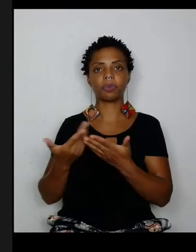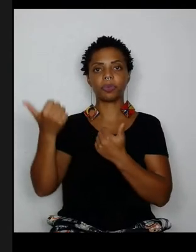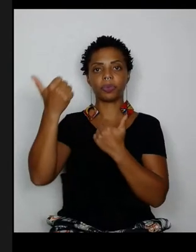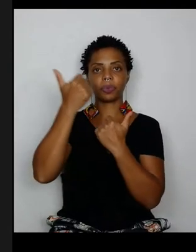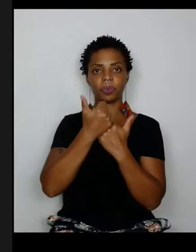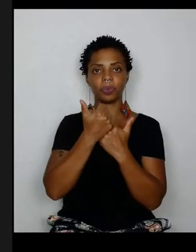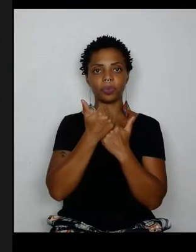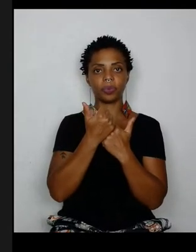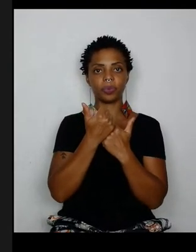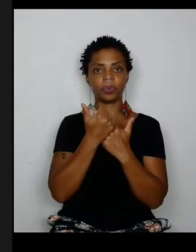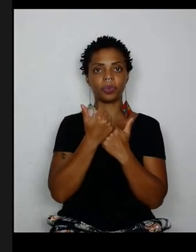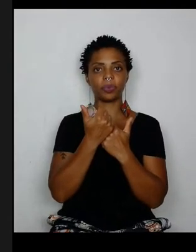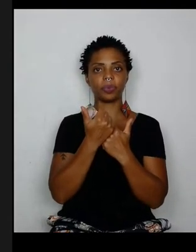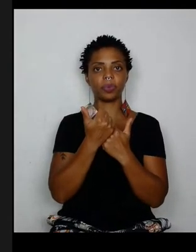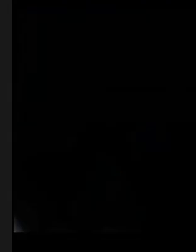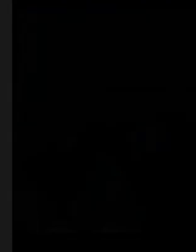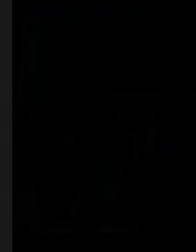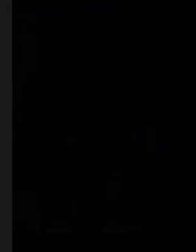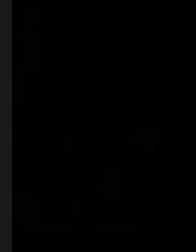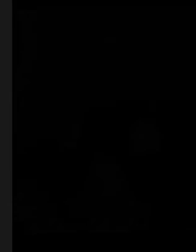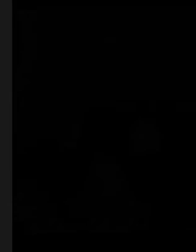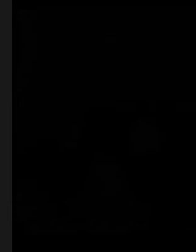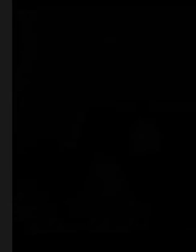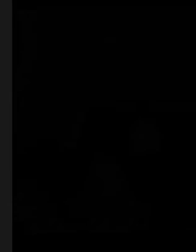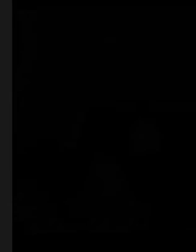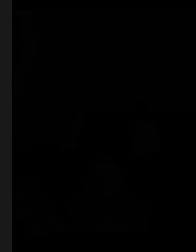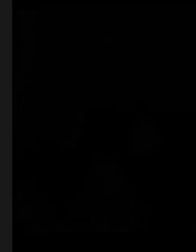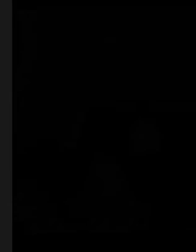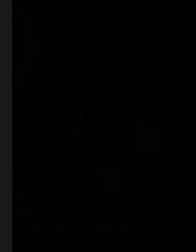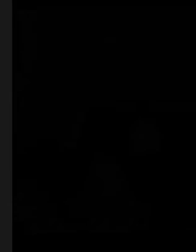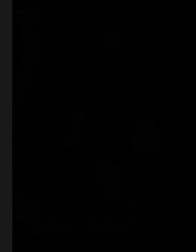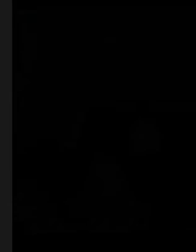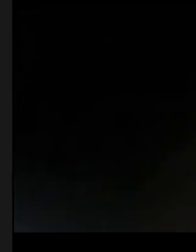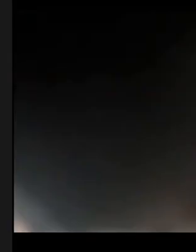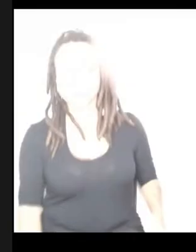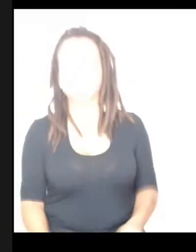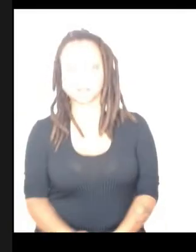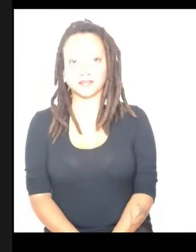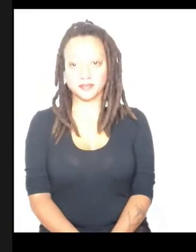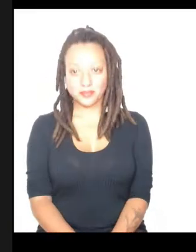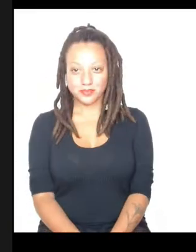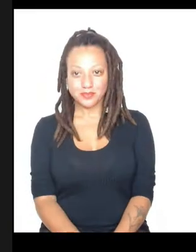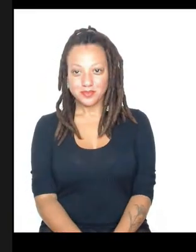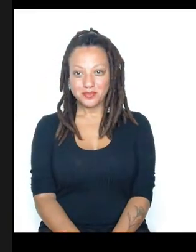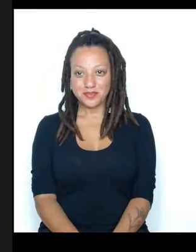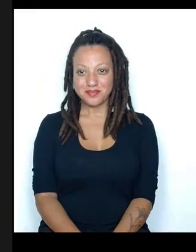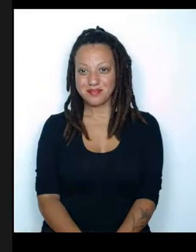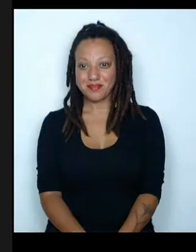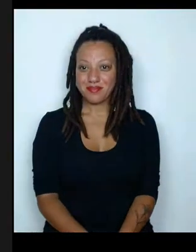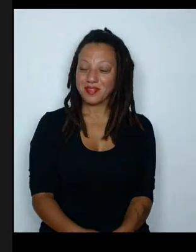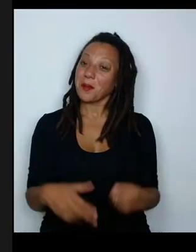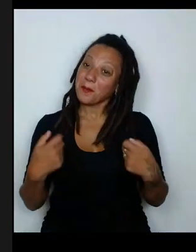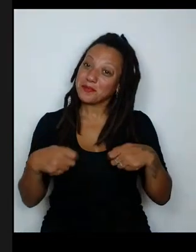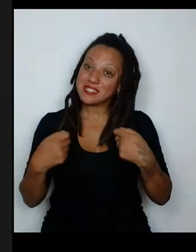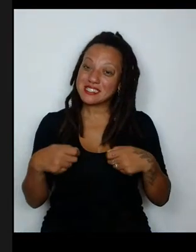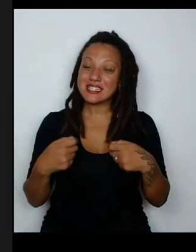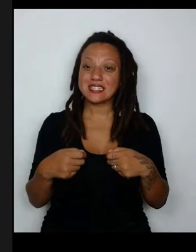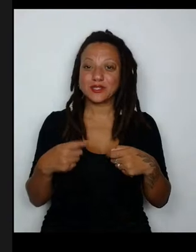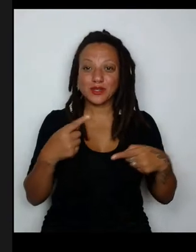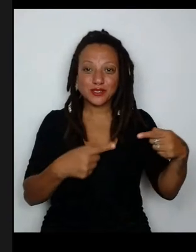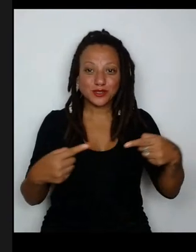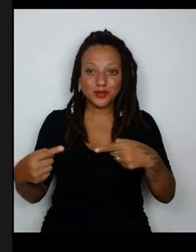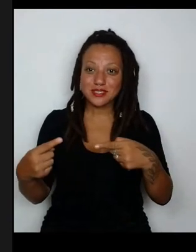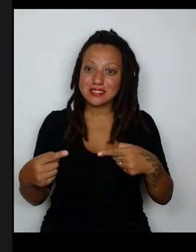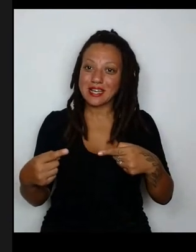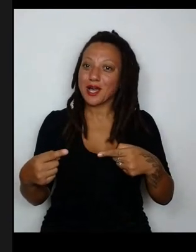unfortunately i hate to be the one person that has to tell you that our debate